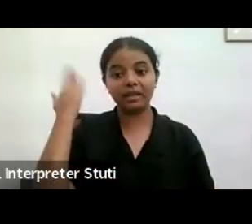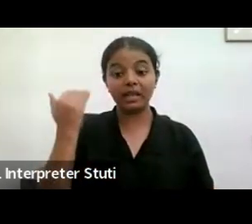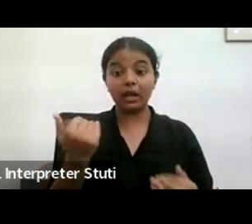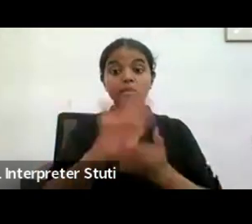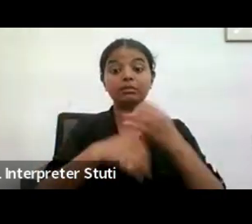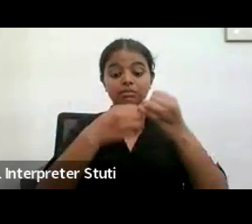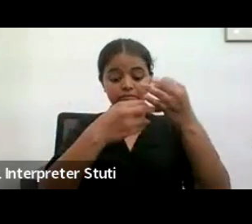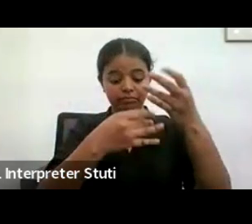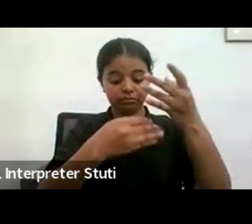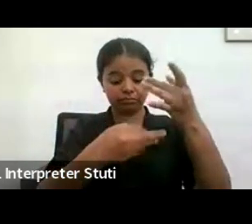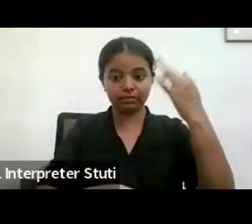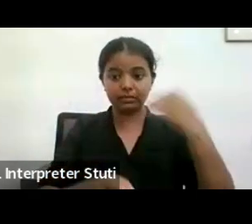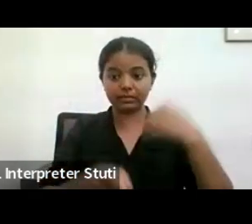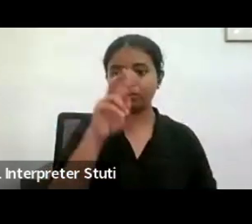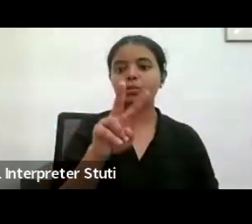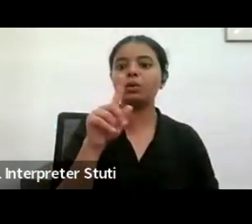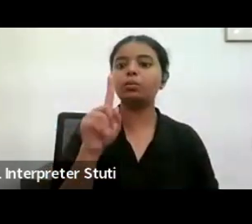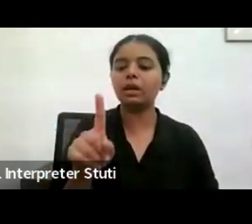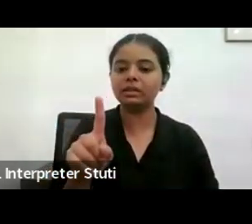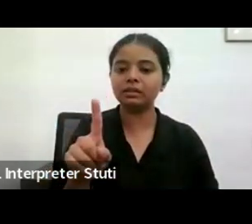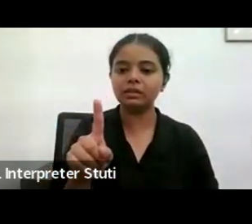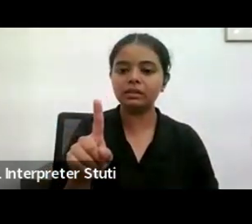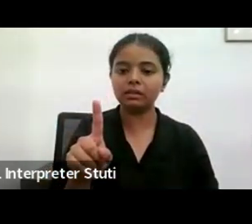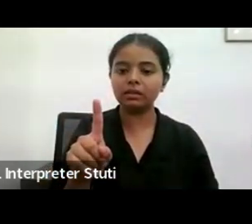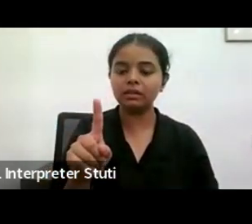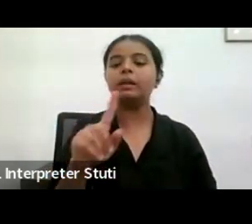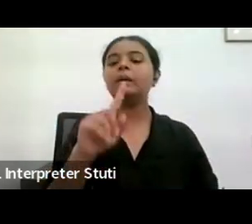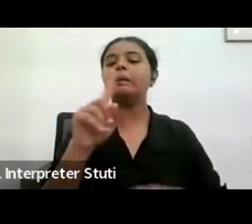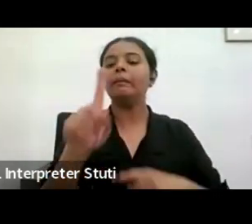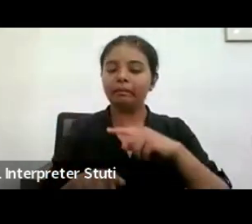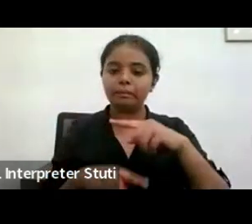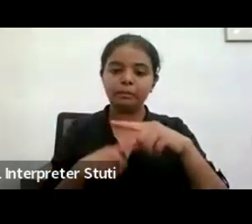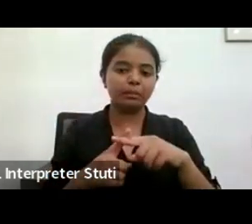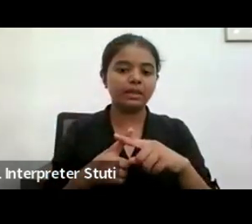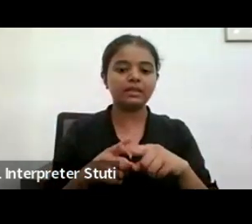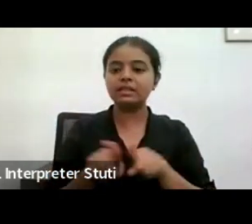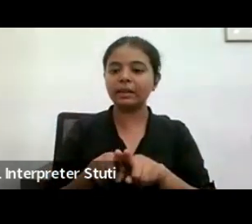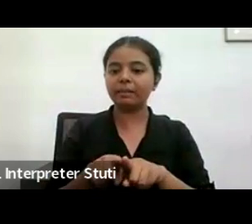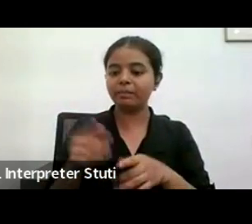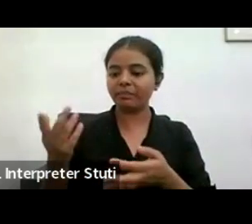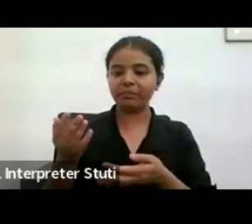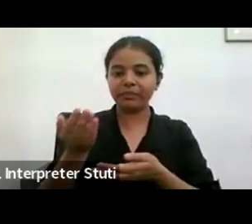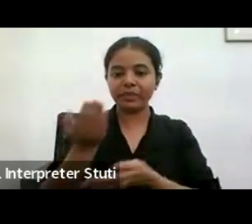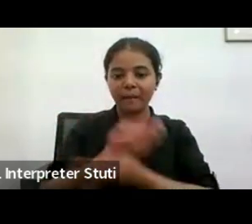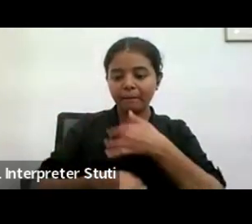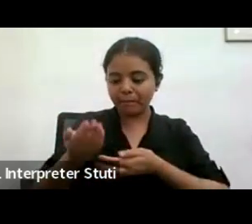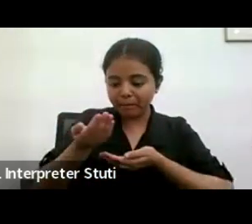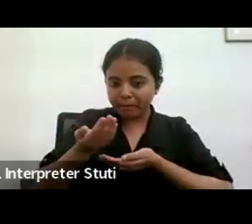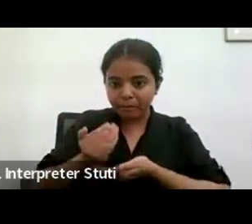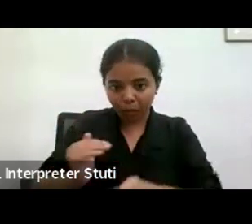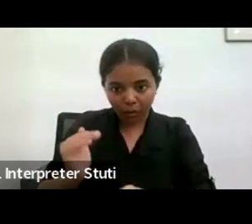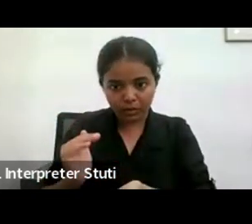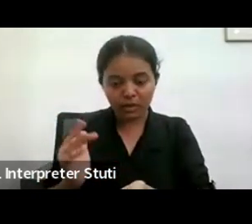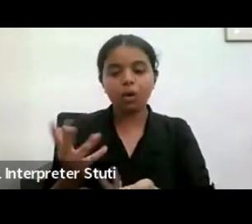we recognize. Also, many of these conditions are conditions where a child is born with a disability.